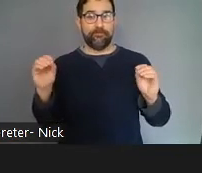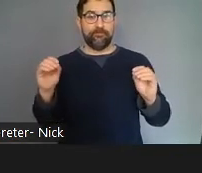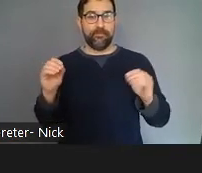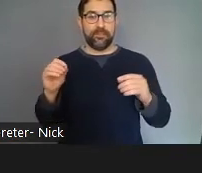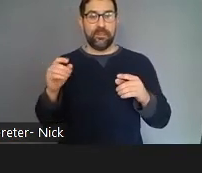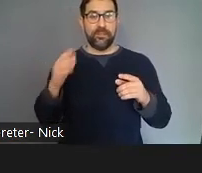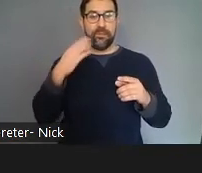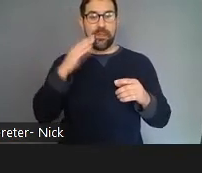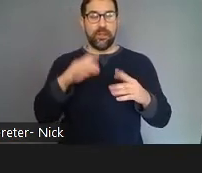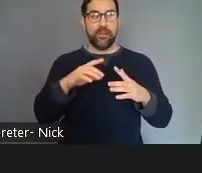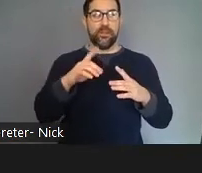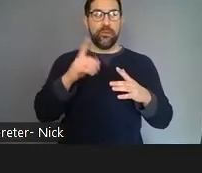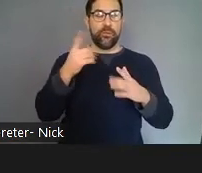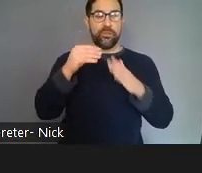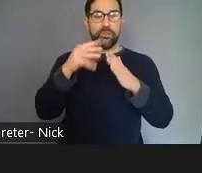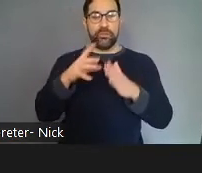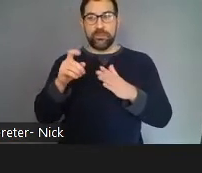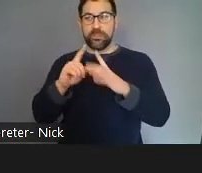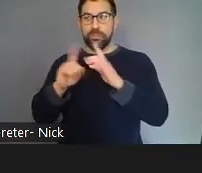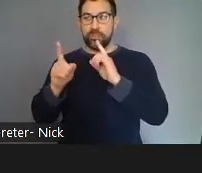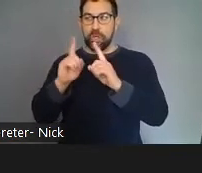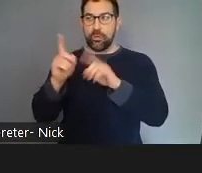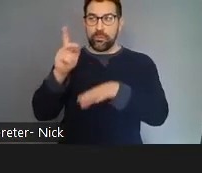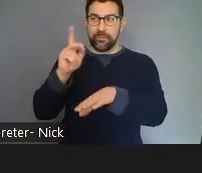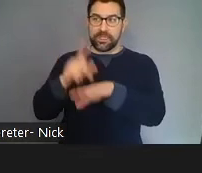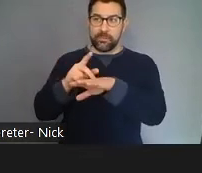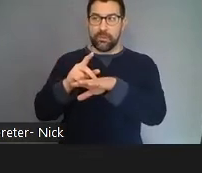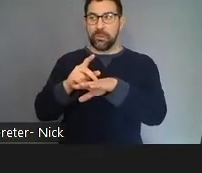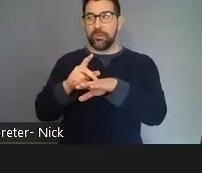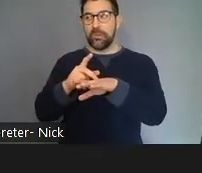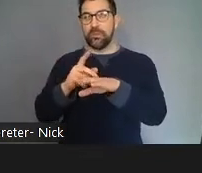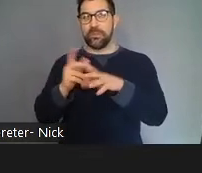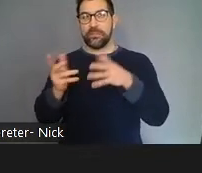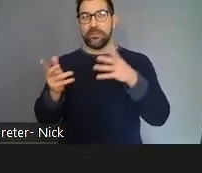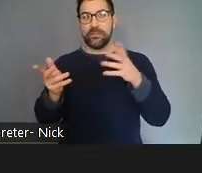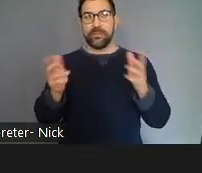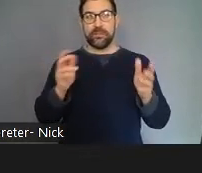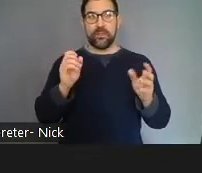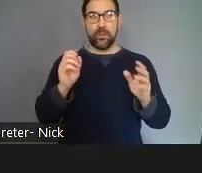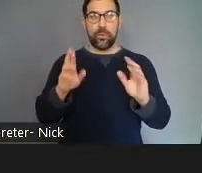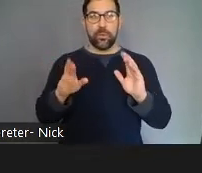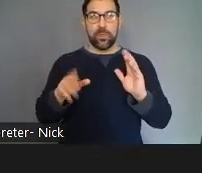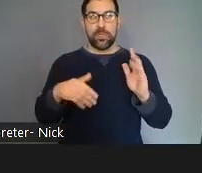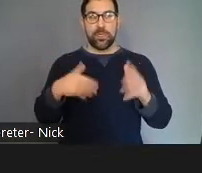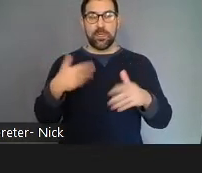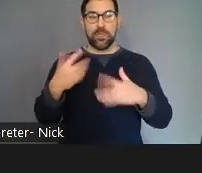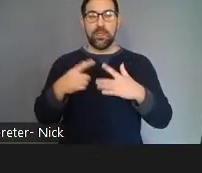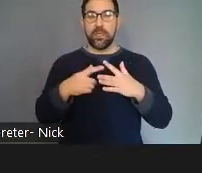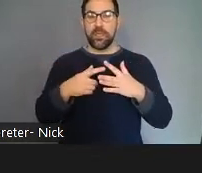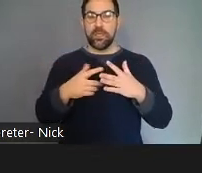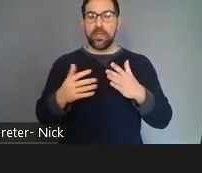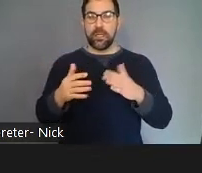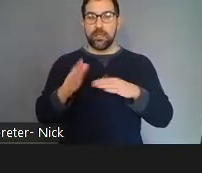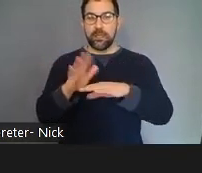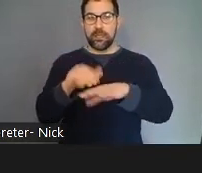begins talking to either the principal, or I don't know how much this has escalated, but begins to sort of collect other